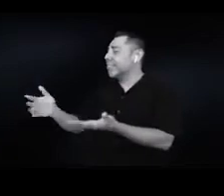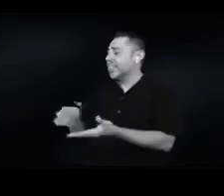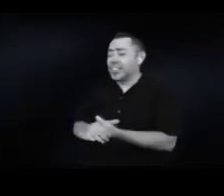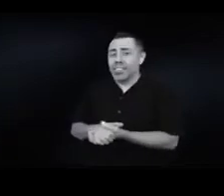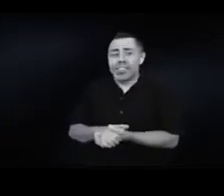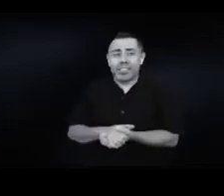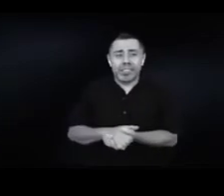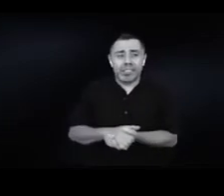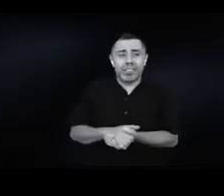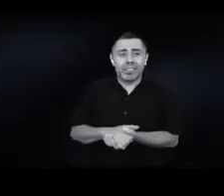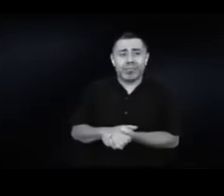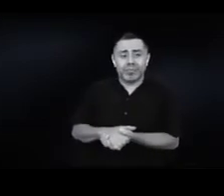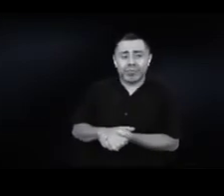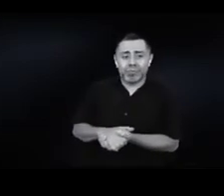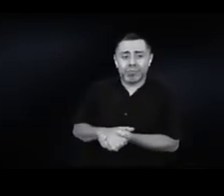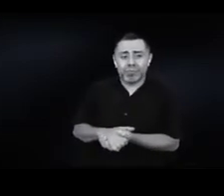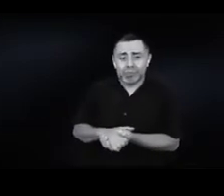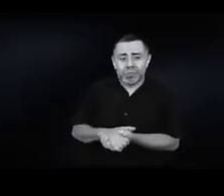Dreams we